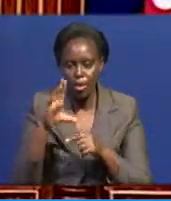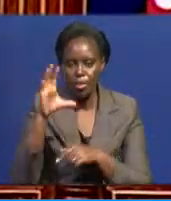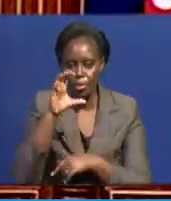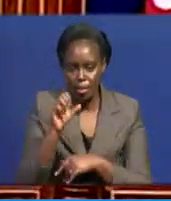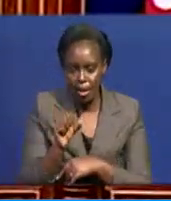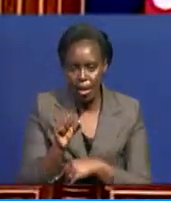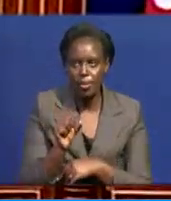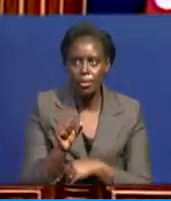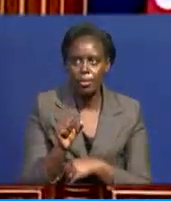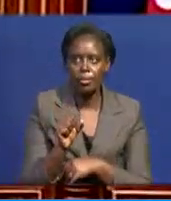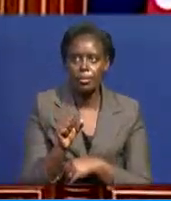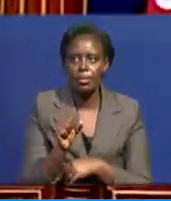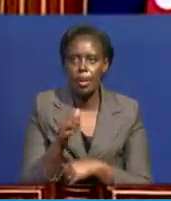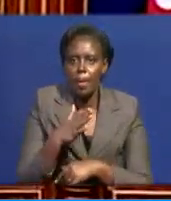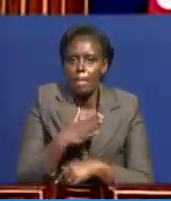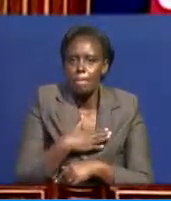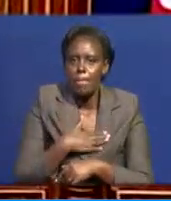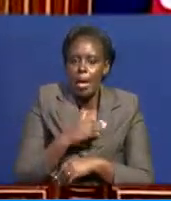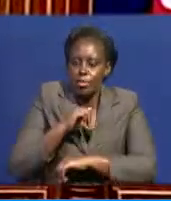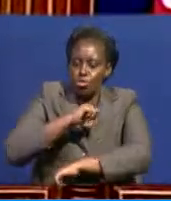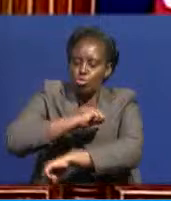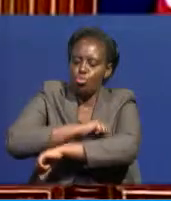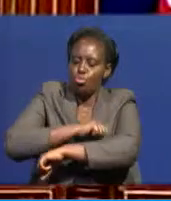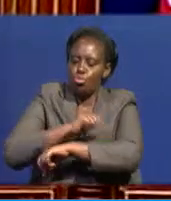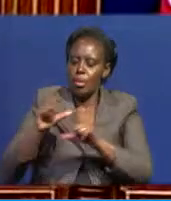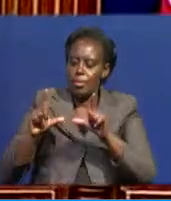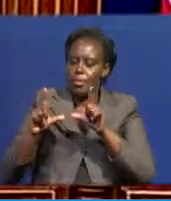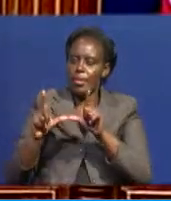CS, you know, our mind is on the schools tightly.